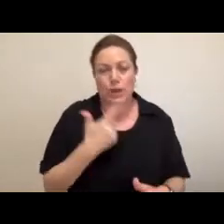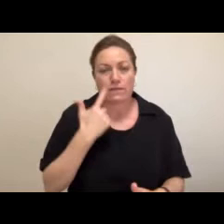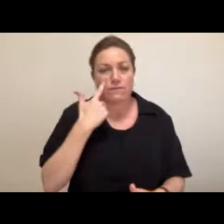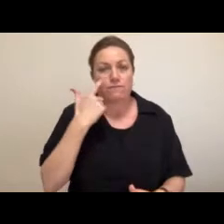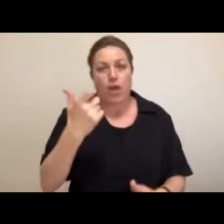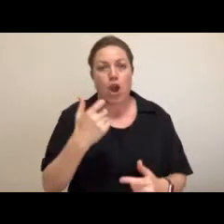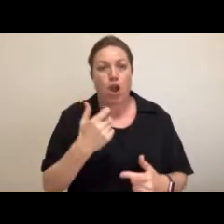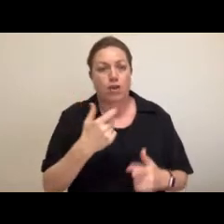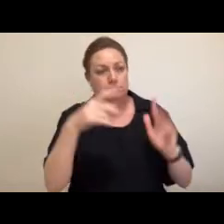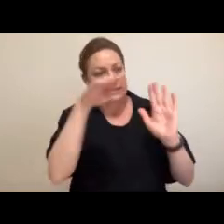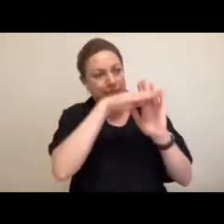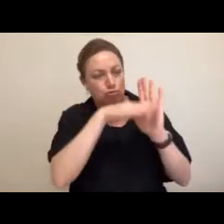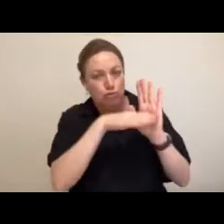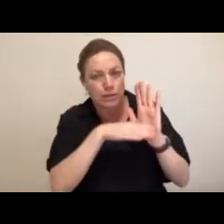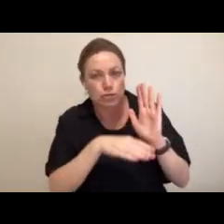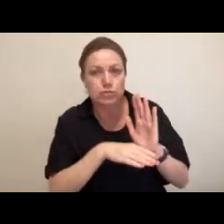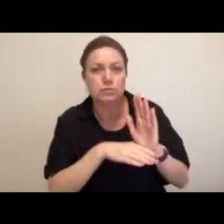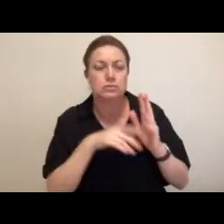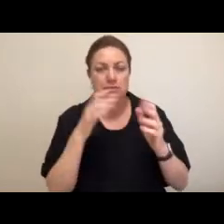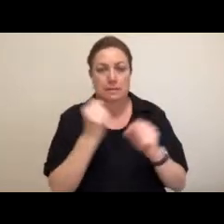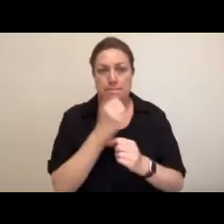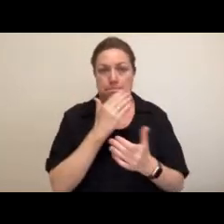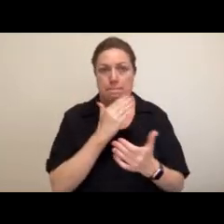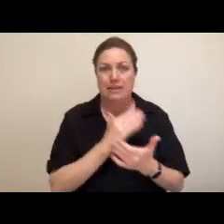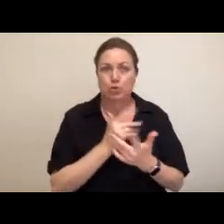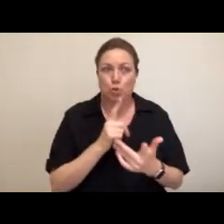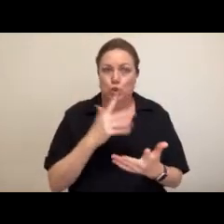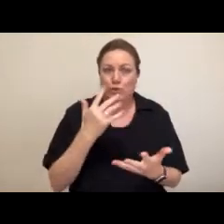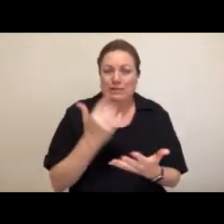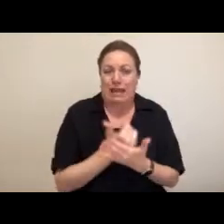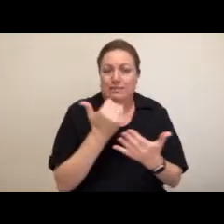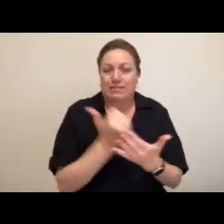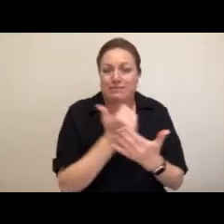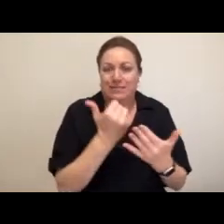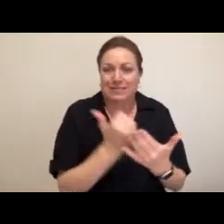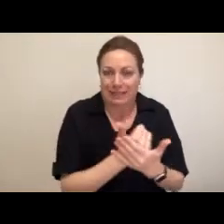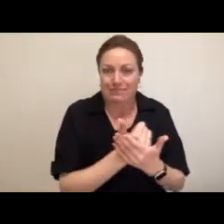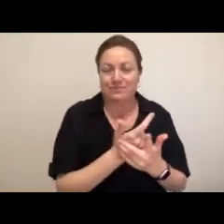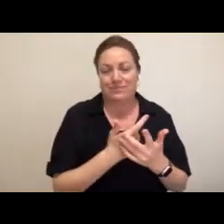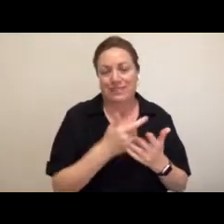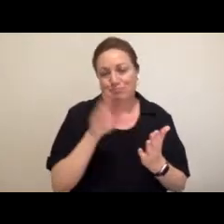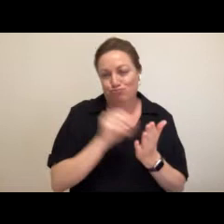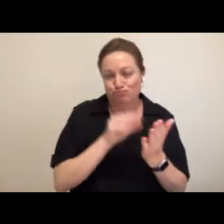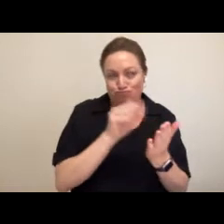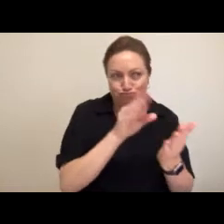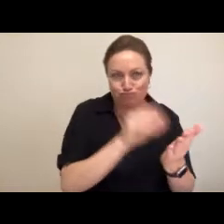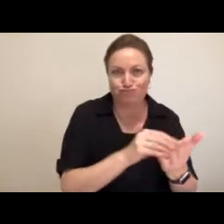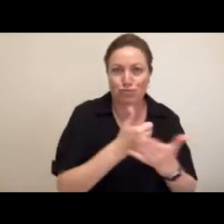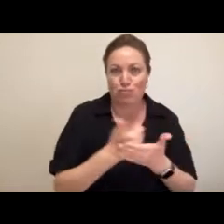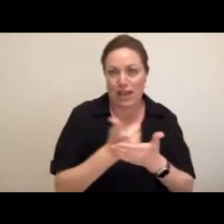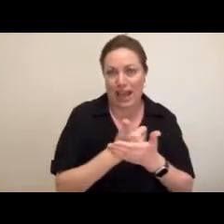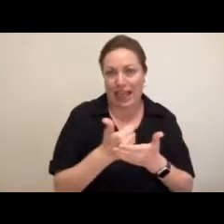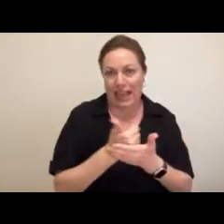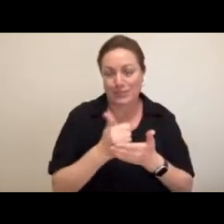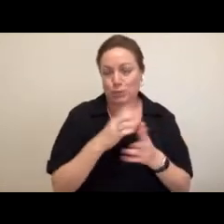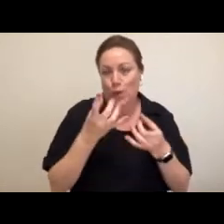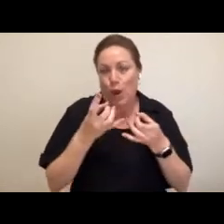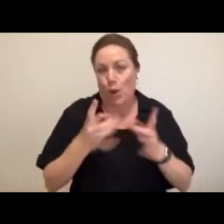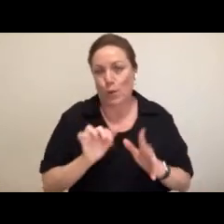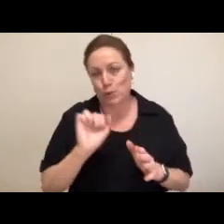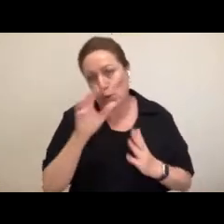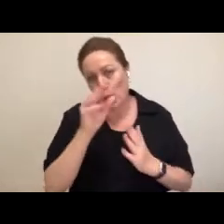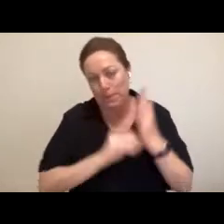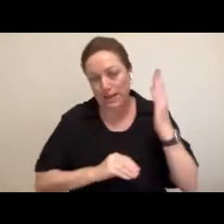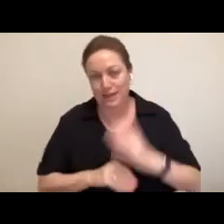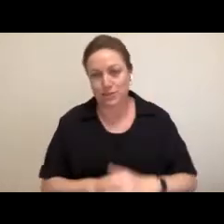regularly and doing all the sort of things you have to do online these days. So the image on the left, which is probably a bit hard to see,